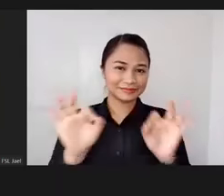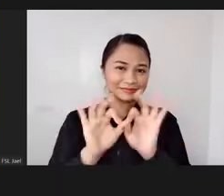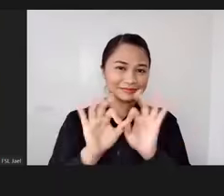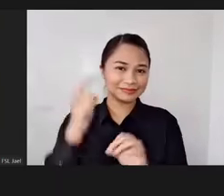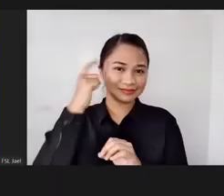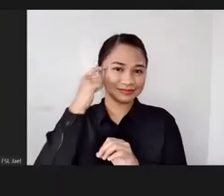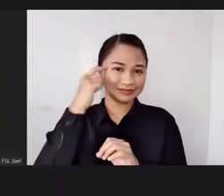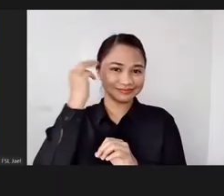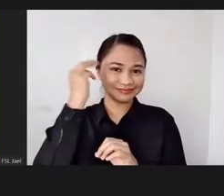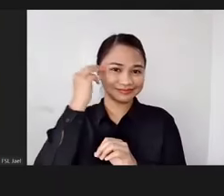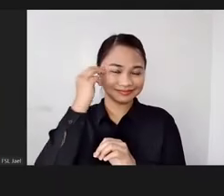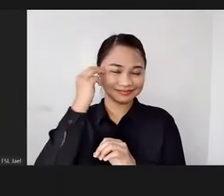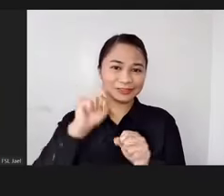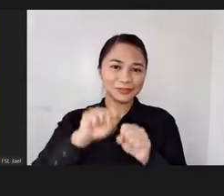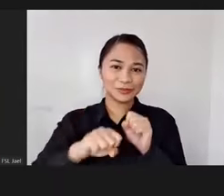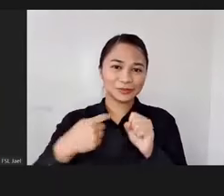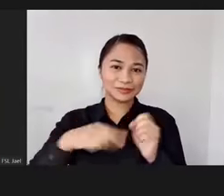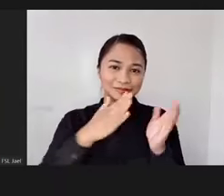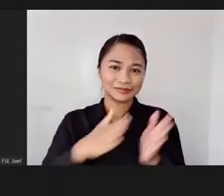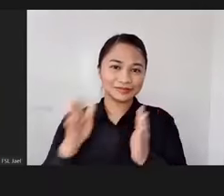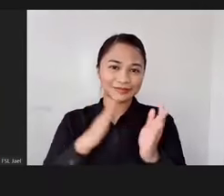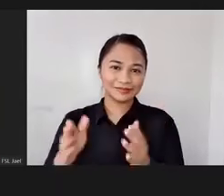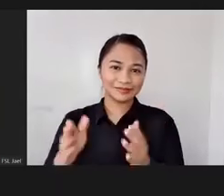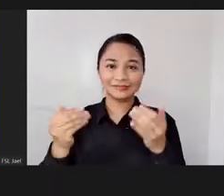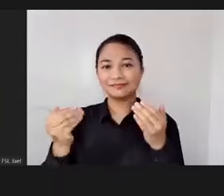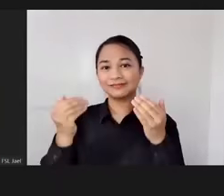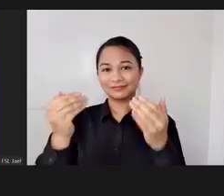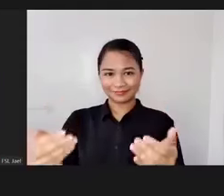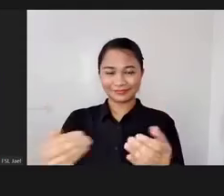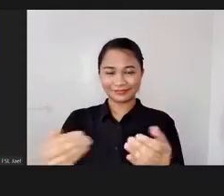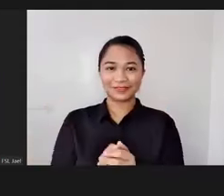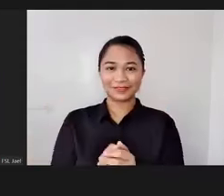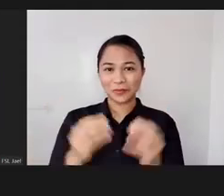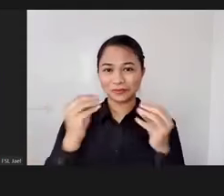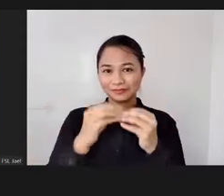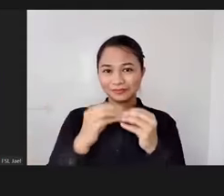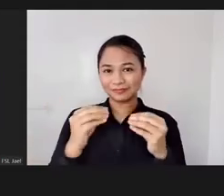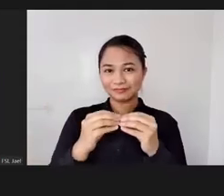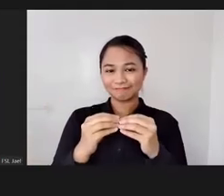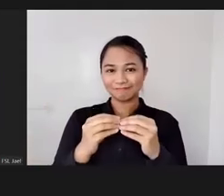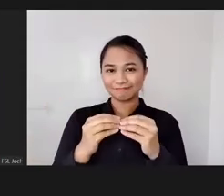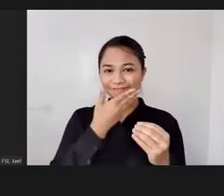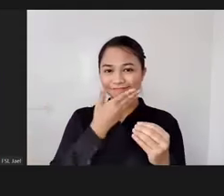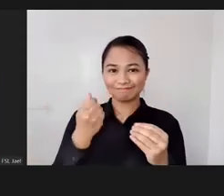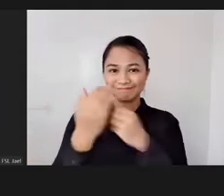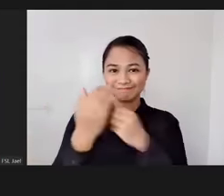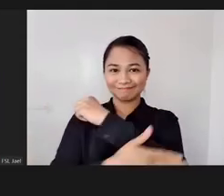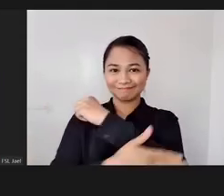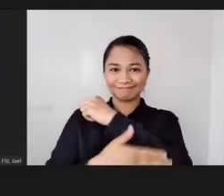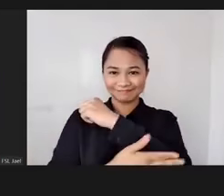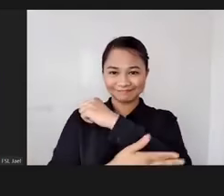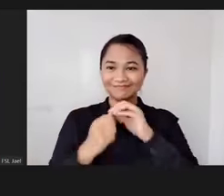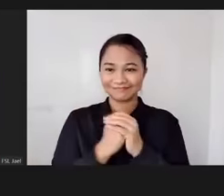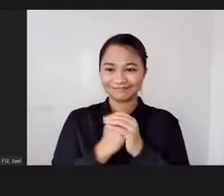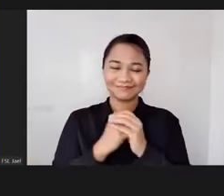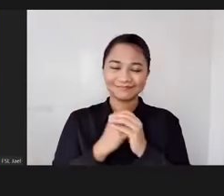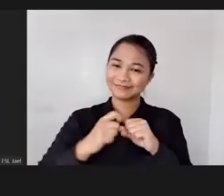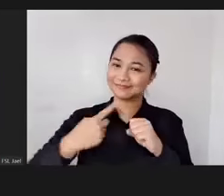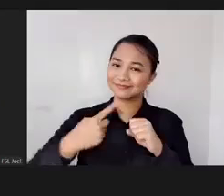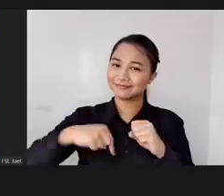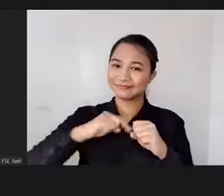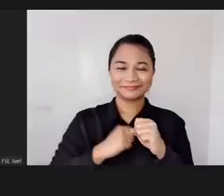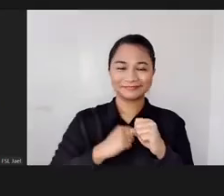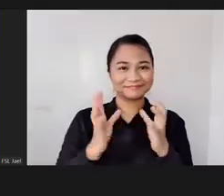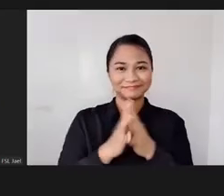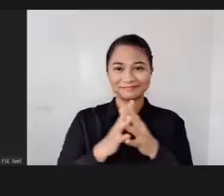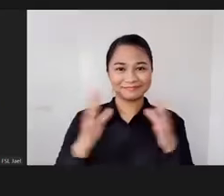So it was very exciting session, sorry. And if you did not have a chance to see it, we will post them on social media later on. We